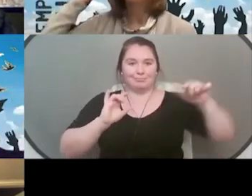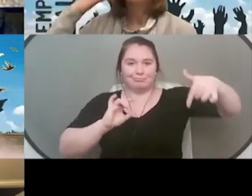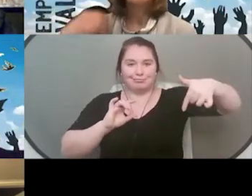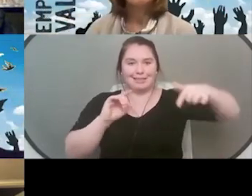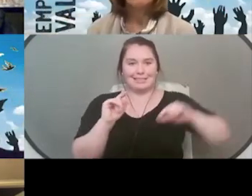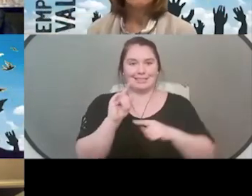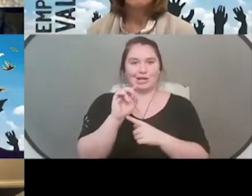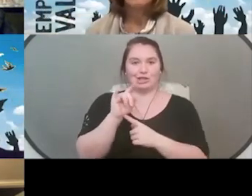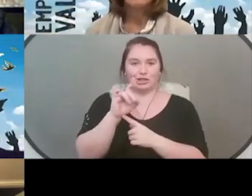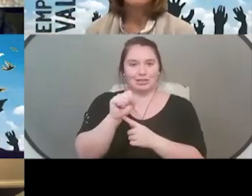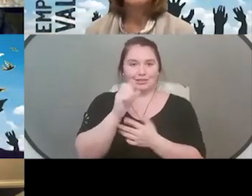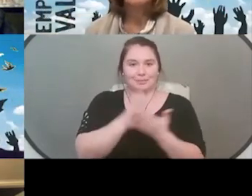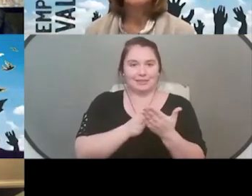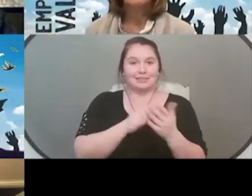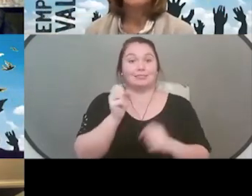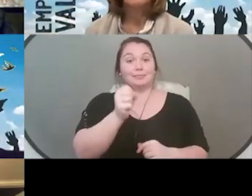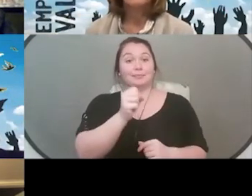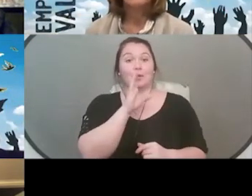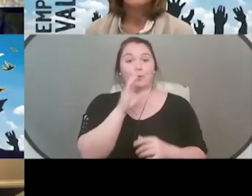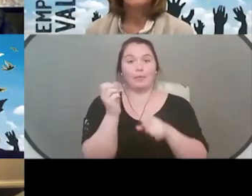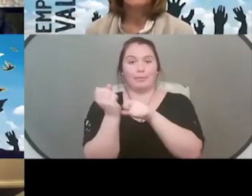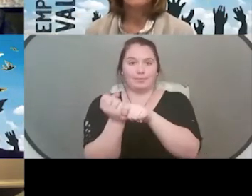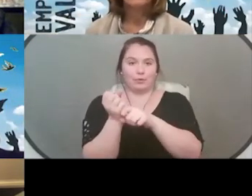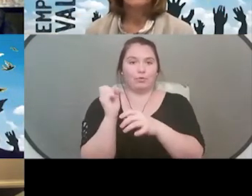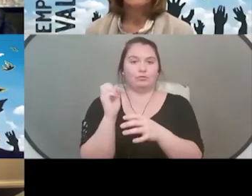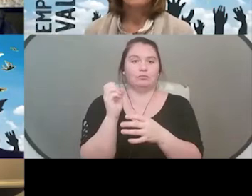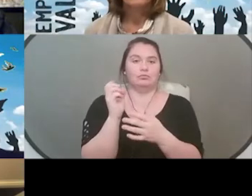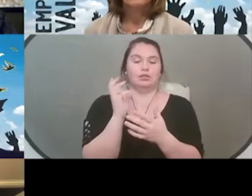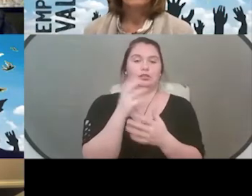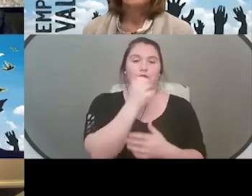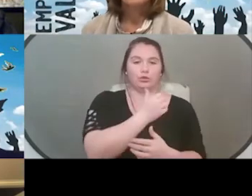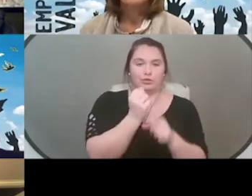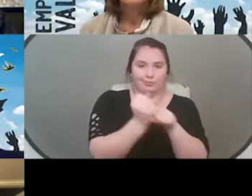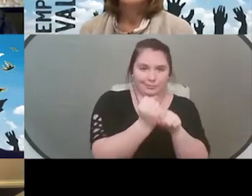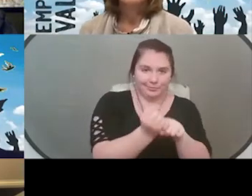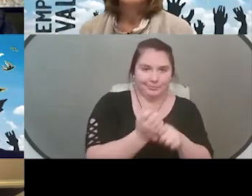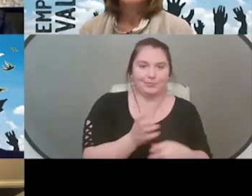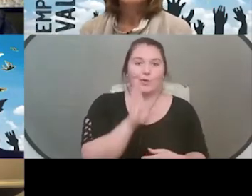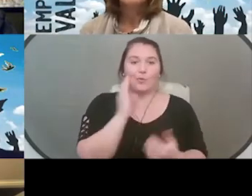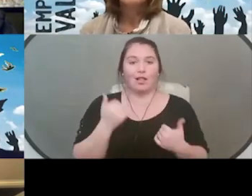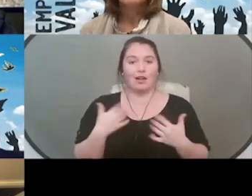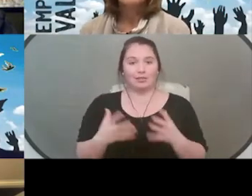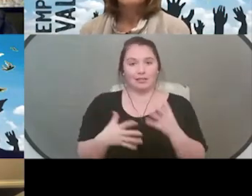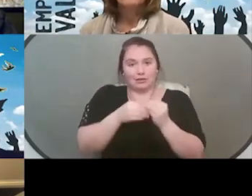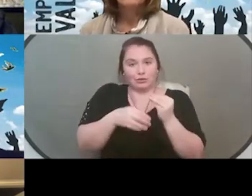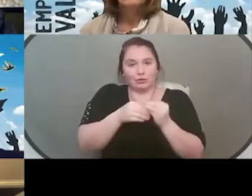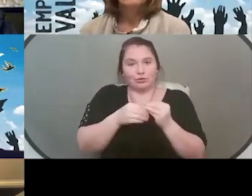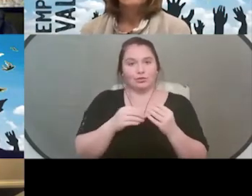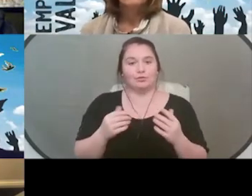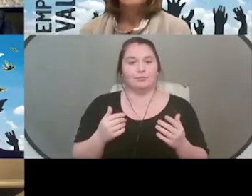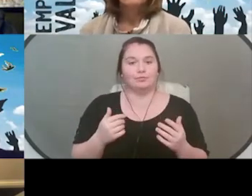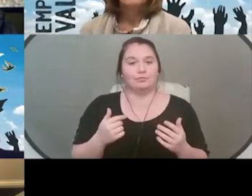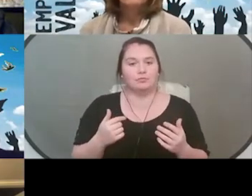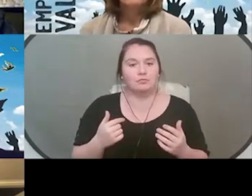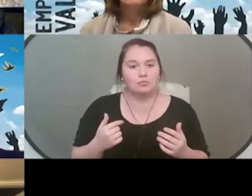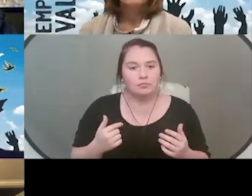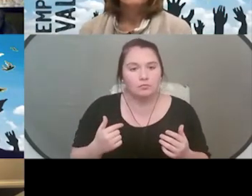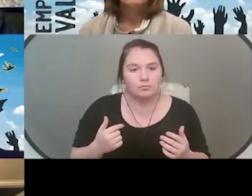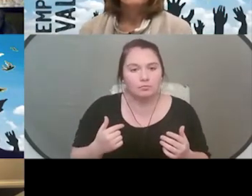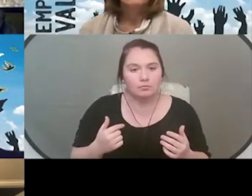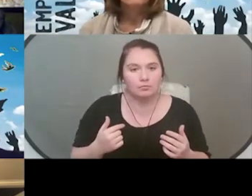the street will be baseball and softball. So you'll have additional. I saw.